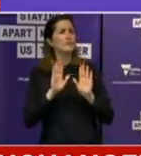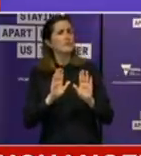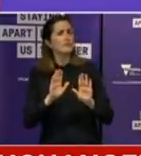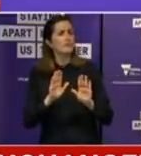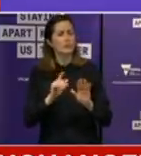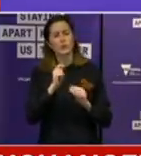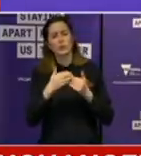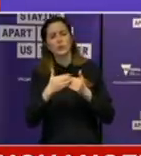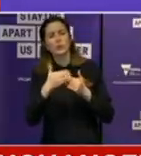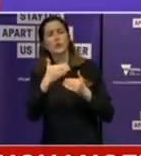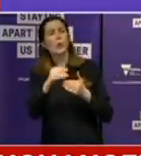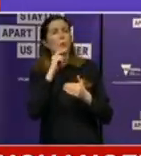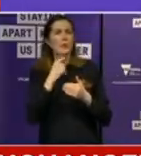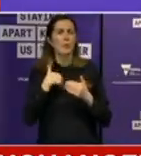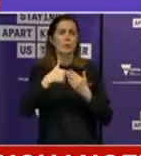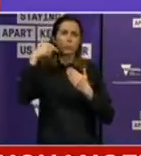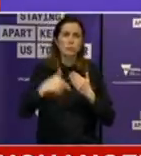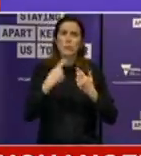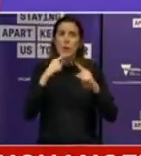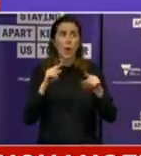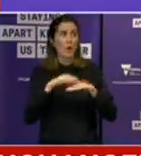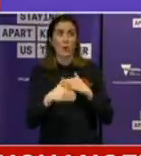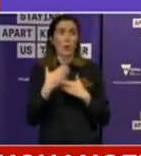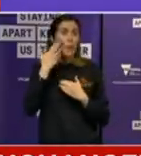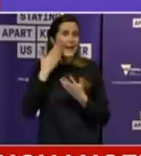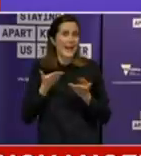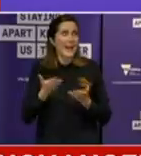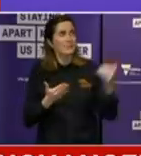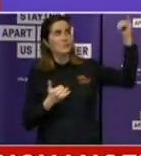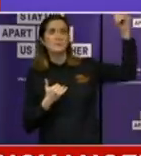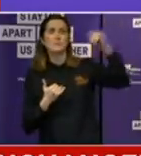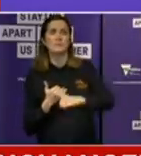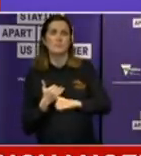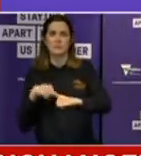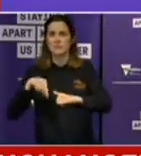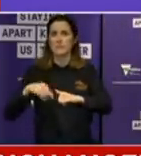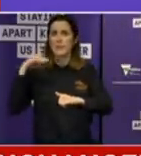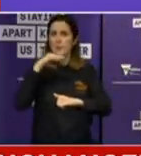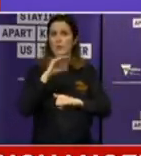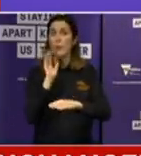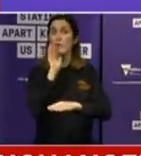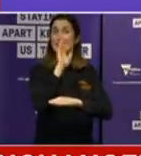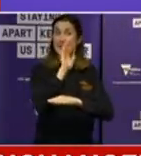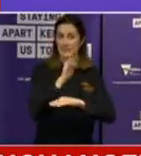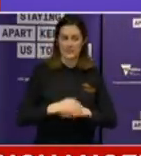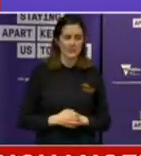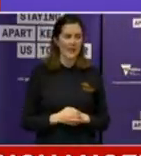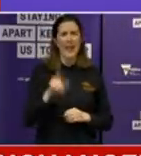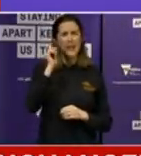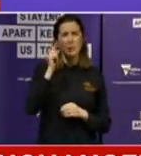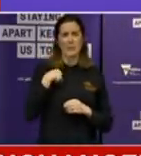are as safe as they possibly can be to facilitate that. But at this stage, our focus needs to be